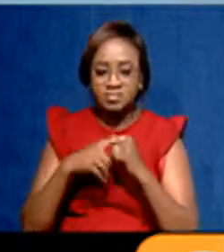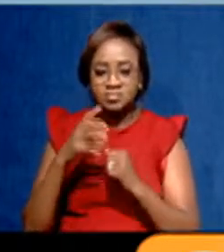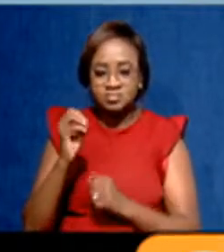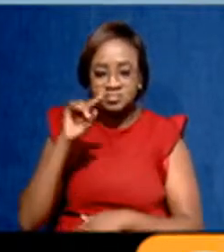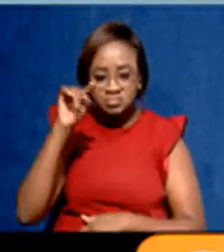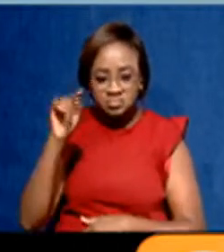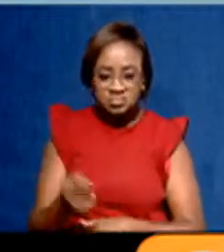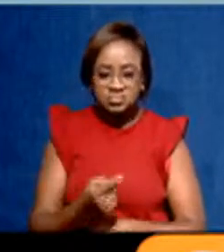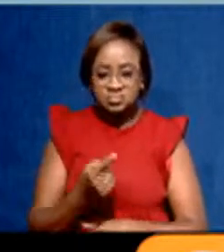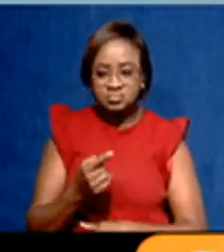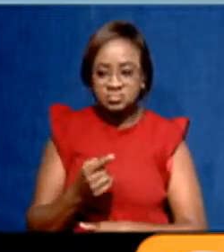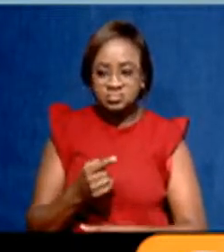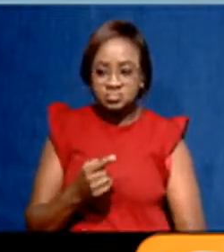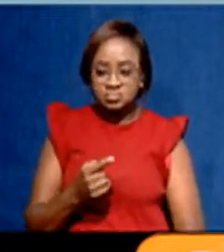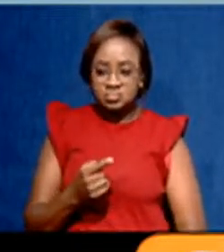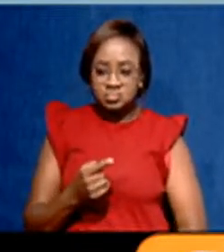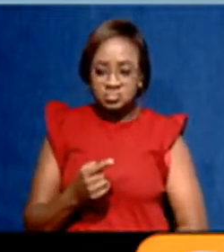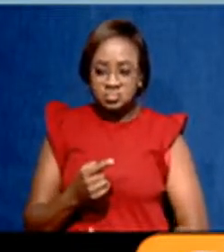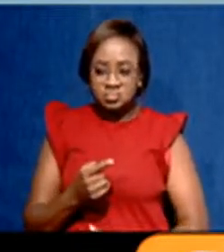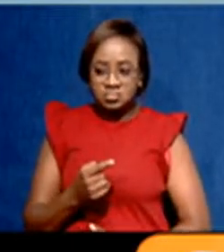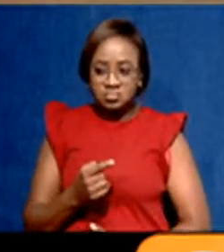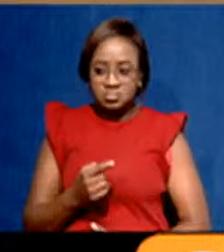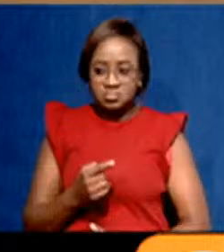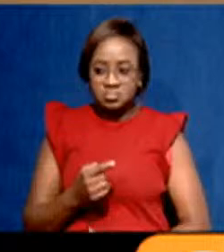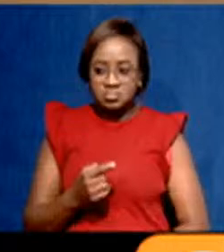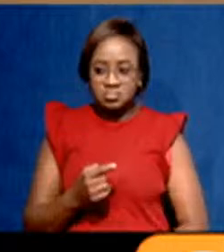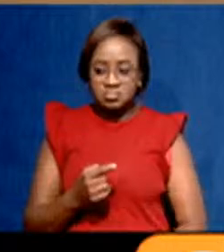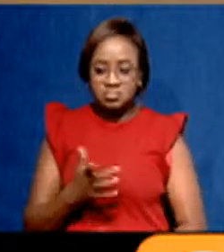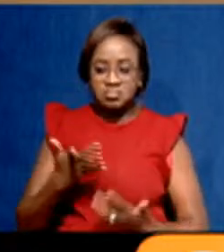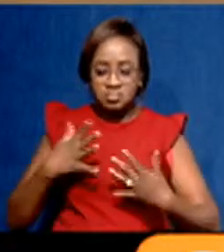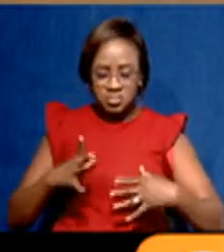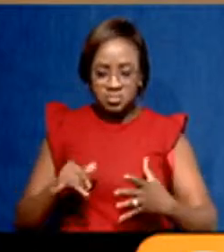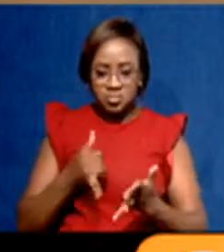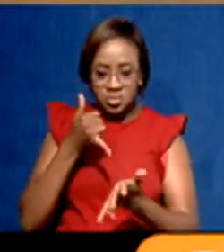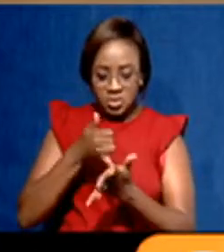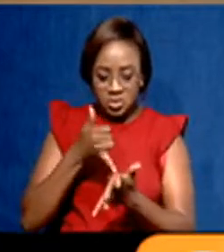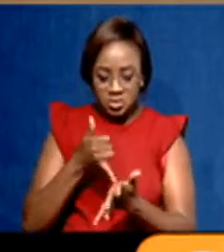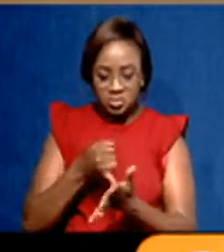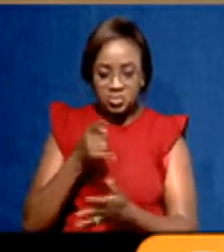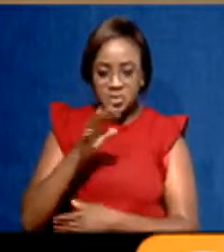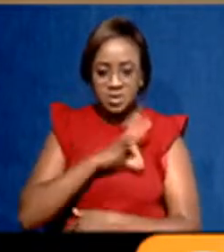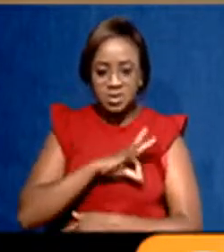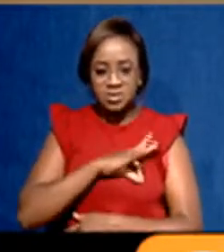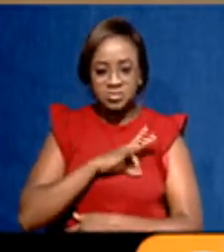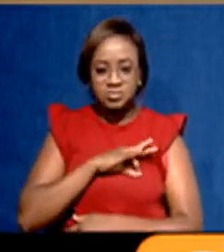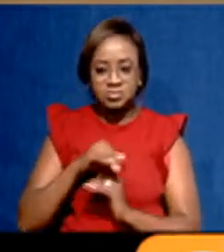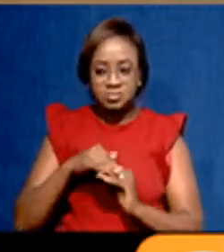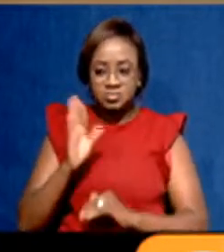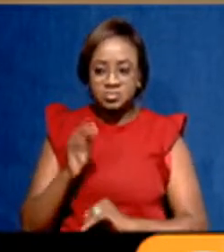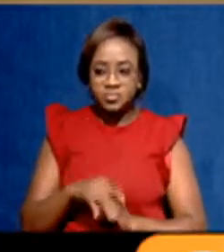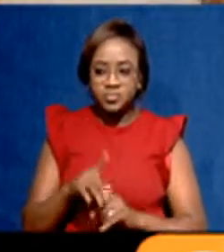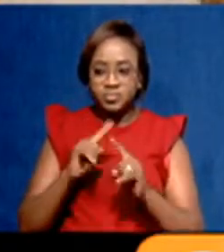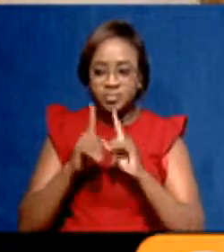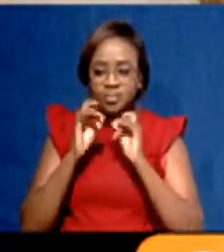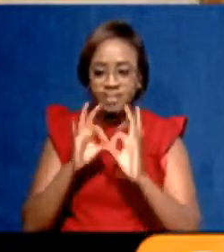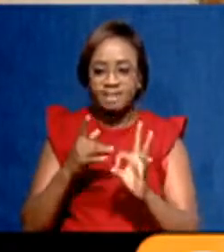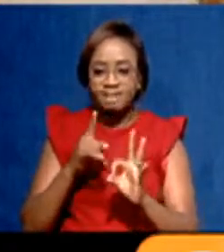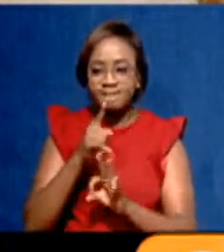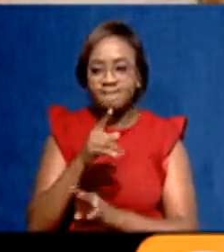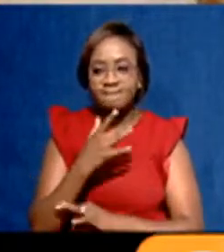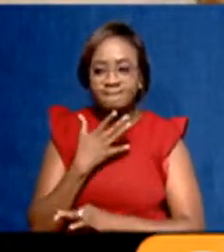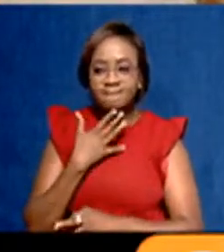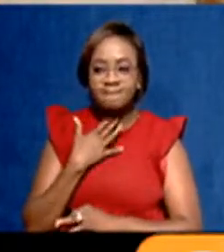160,000 individuals benefit what we call super cover or enhanced benefit scheme. If you were to, let's say,